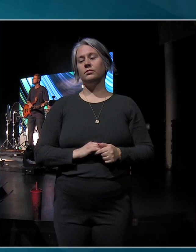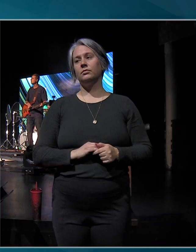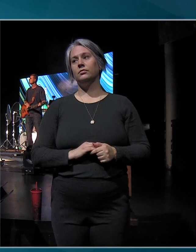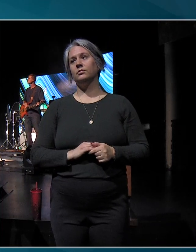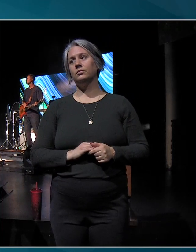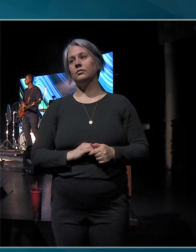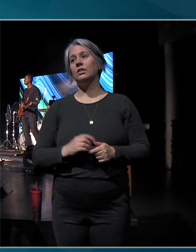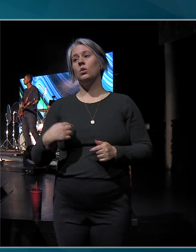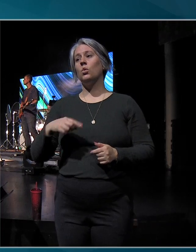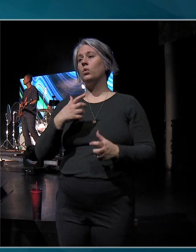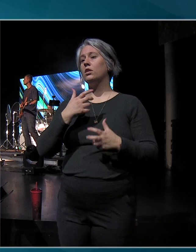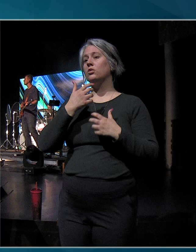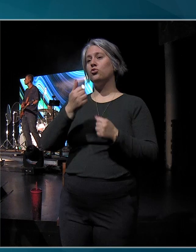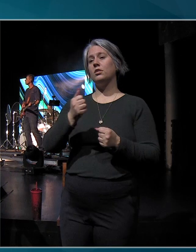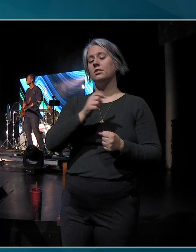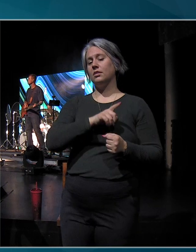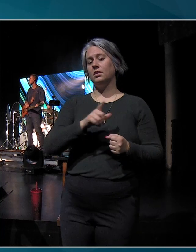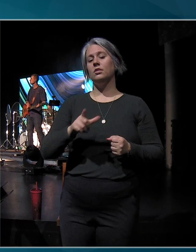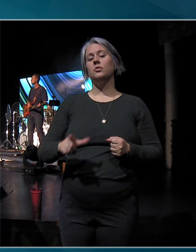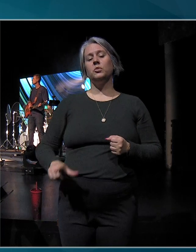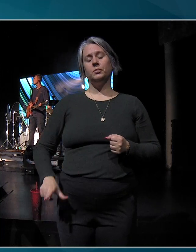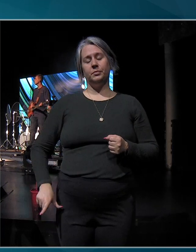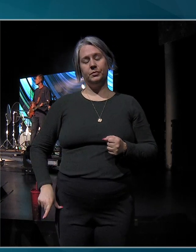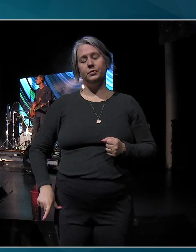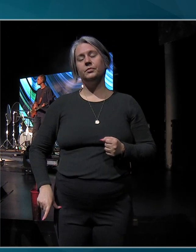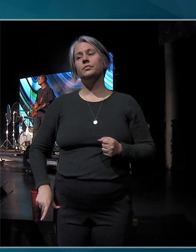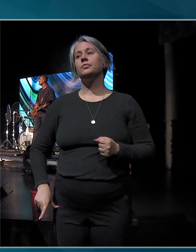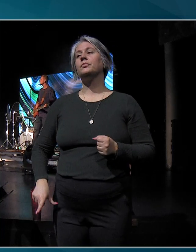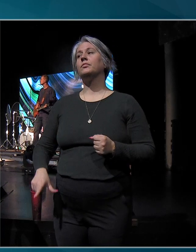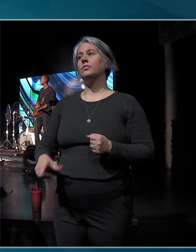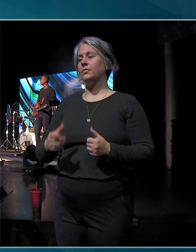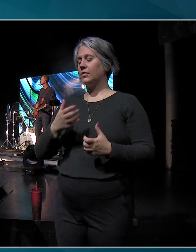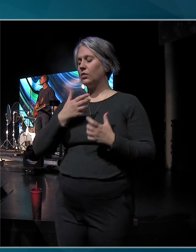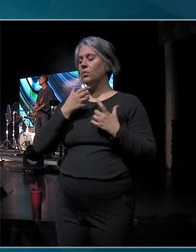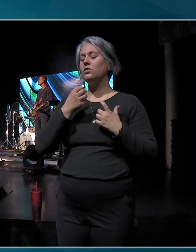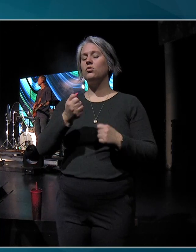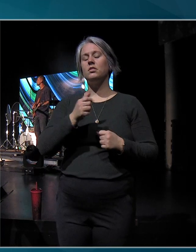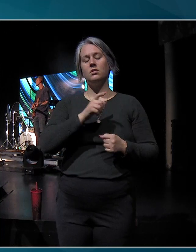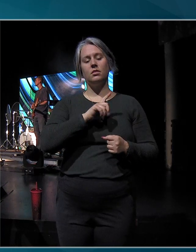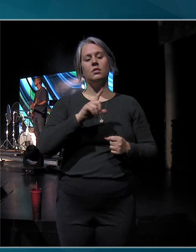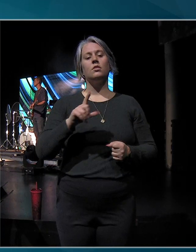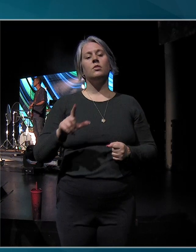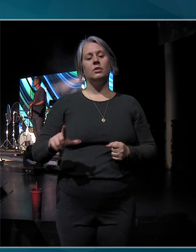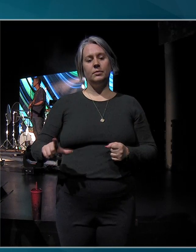We trust in the Lord. Oh, we trust in the Lord.